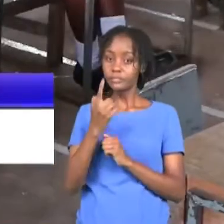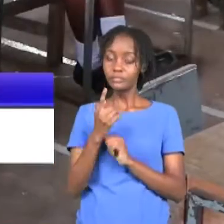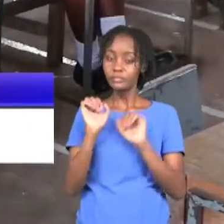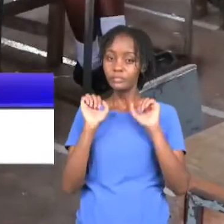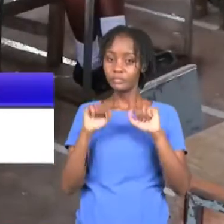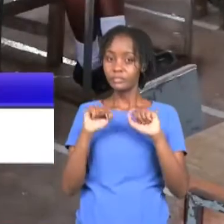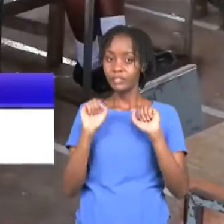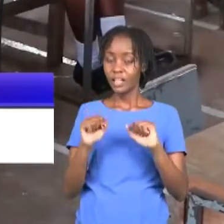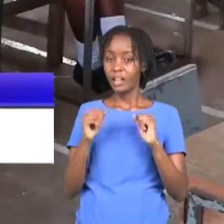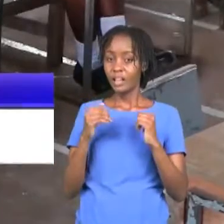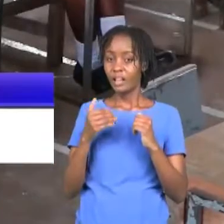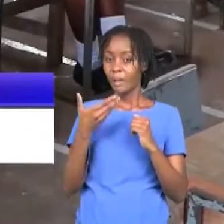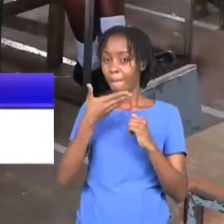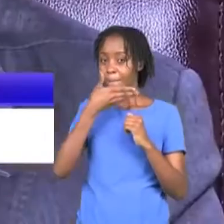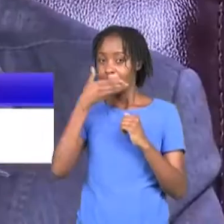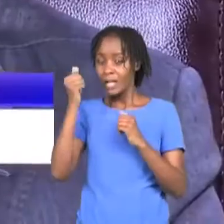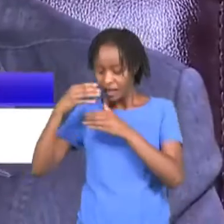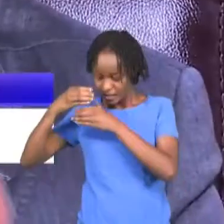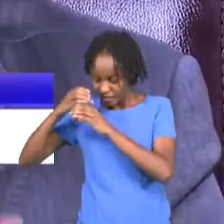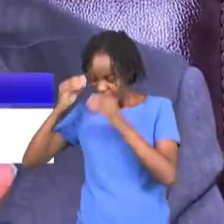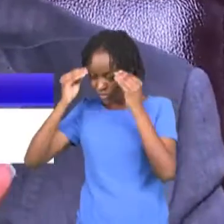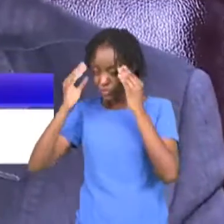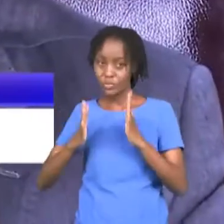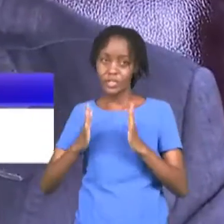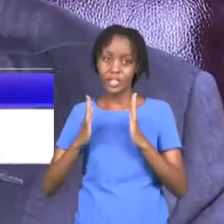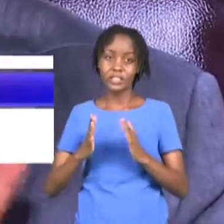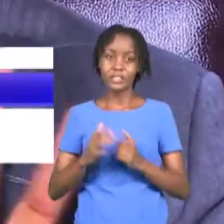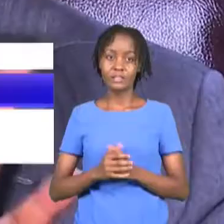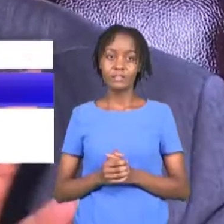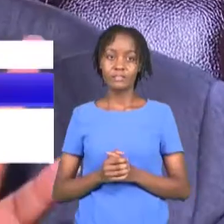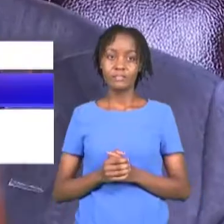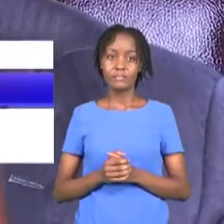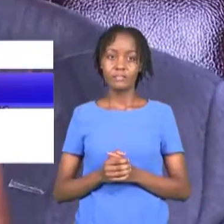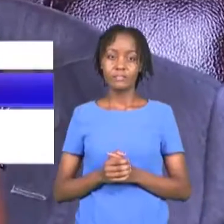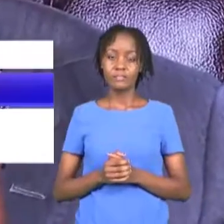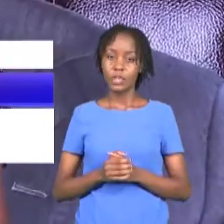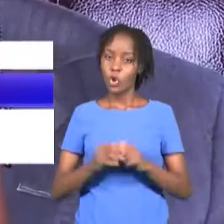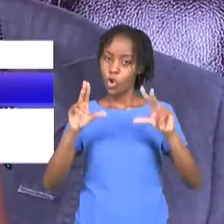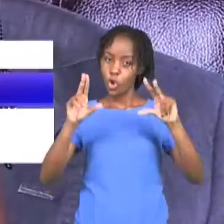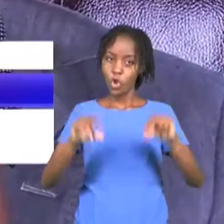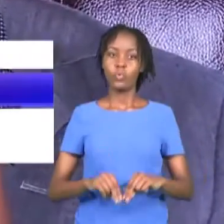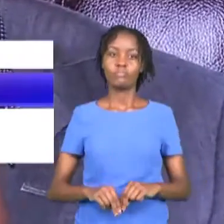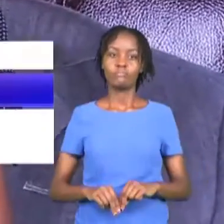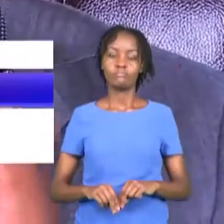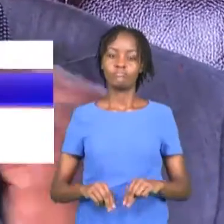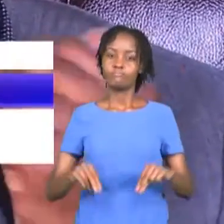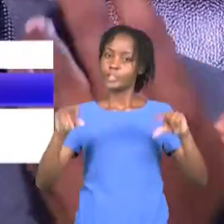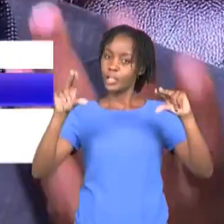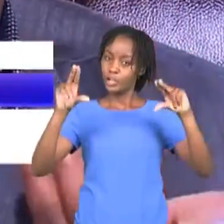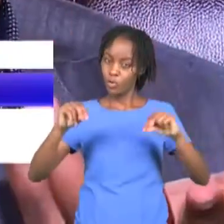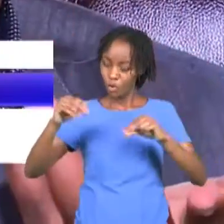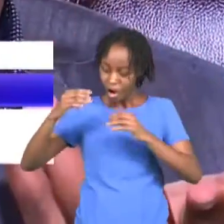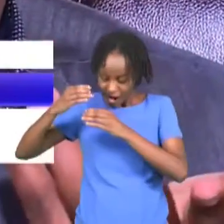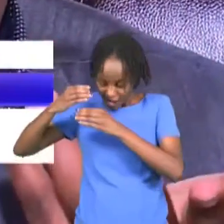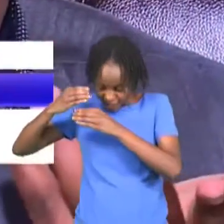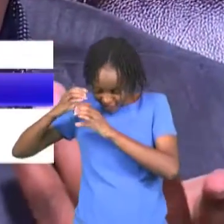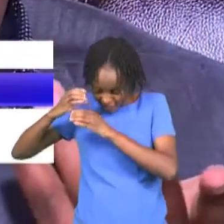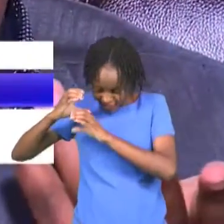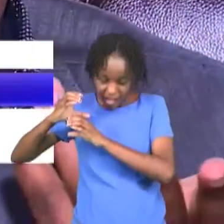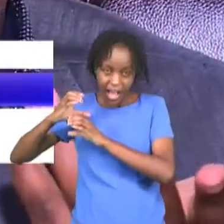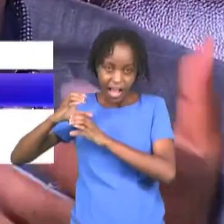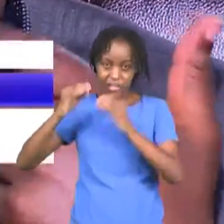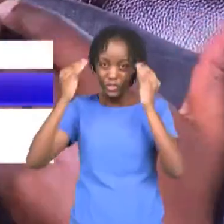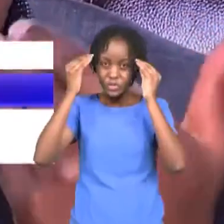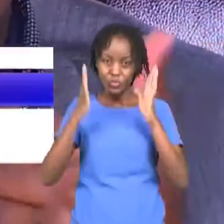asymptomatic patients. It is a big no for mass testing. Okay. We are not going to force teachers to be tested, neither are we